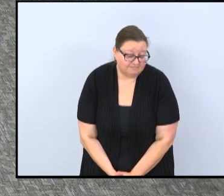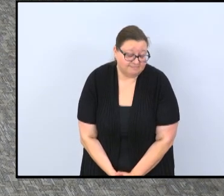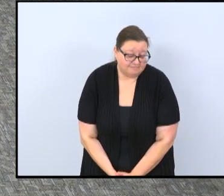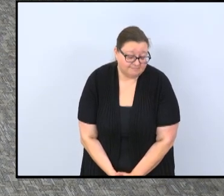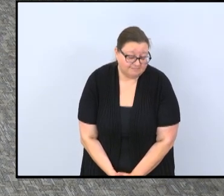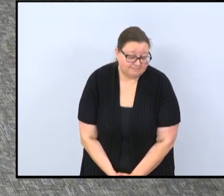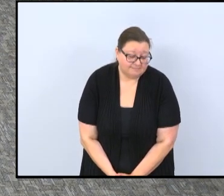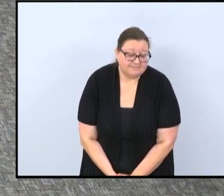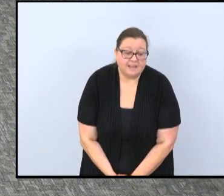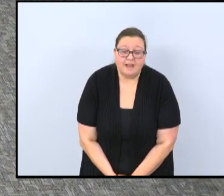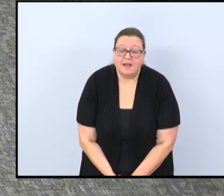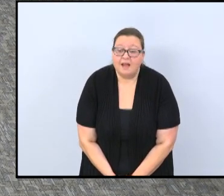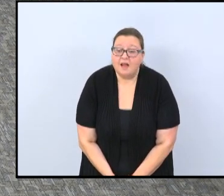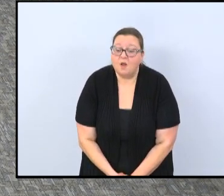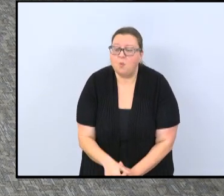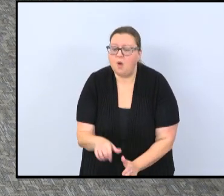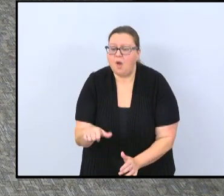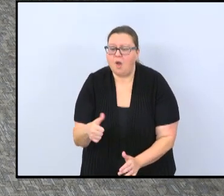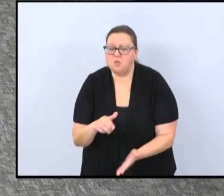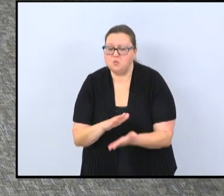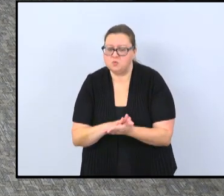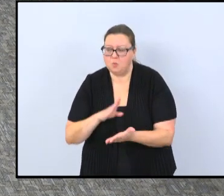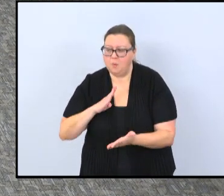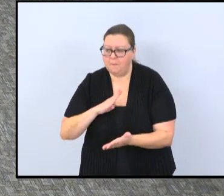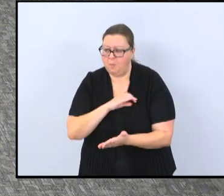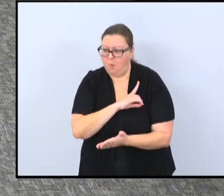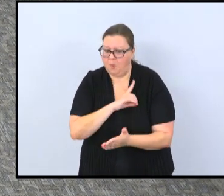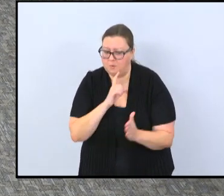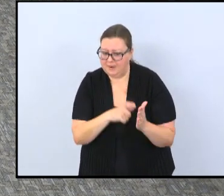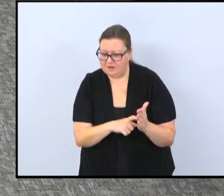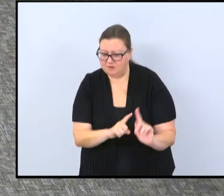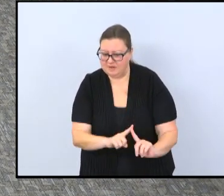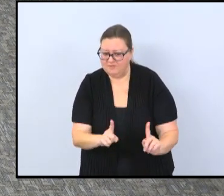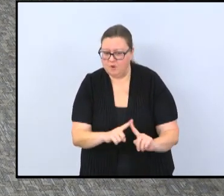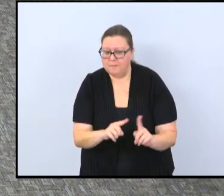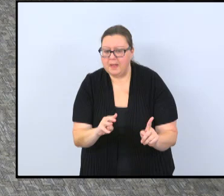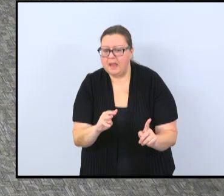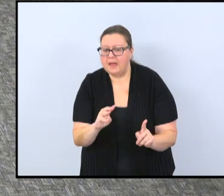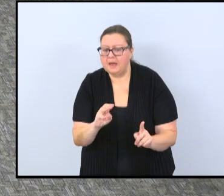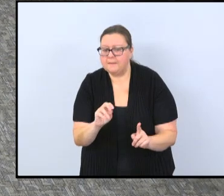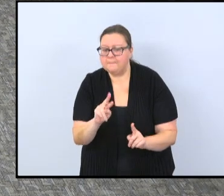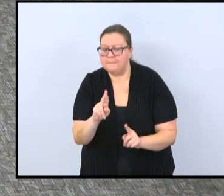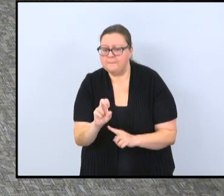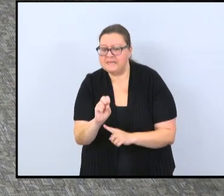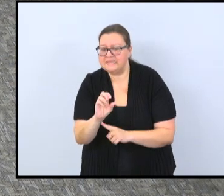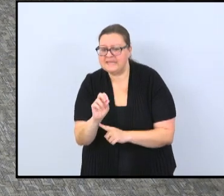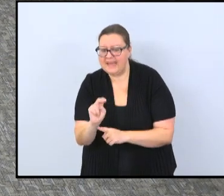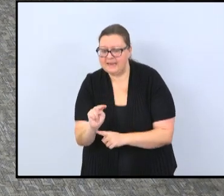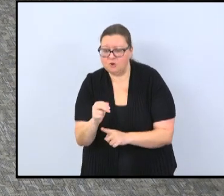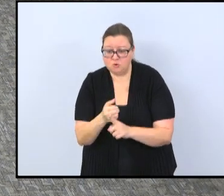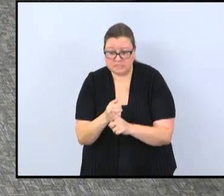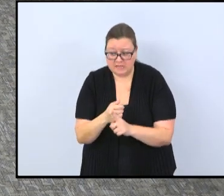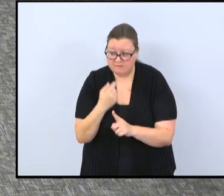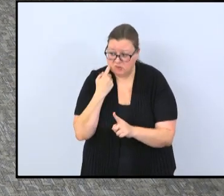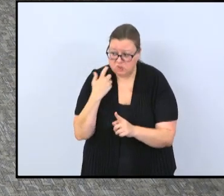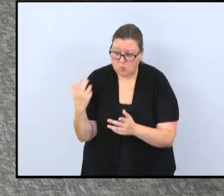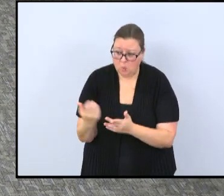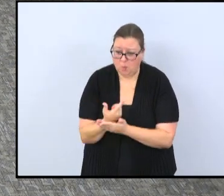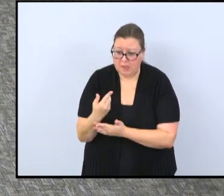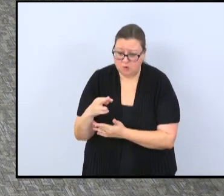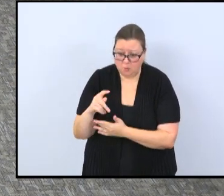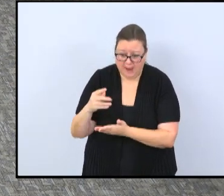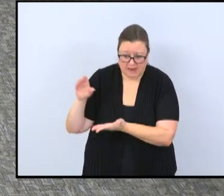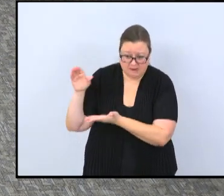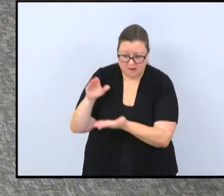This is another story for another school board recognition, but Mrs. Cannon has got an amazing grant with 3D printing, and her students are